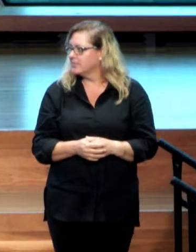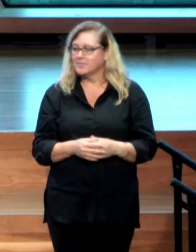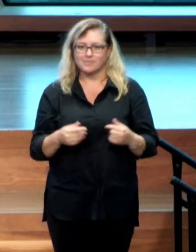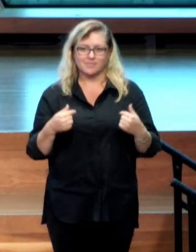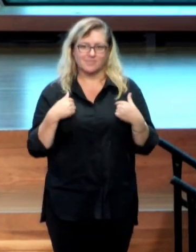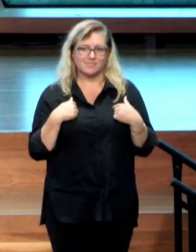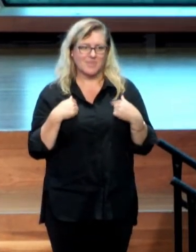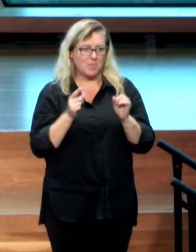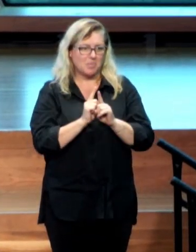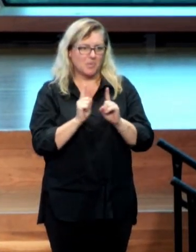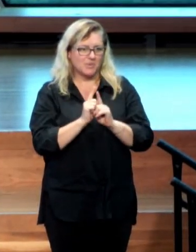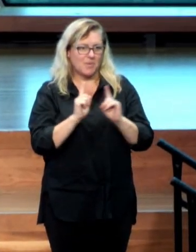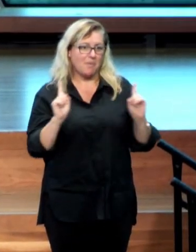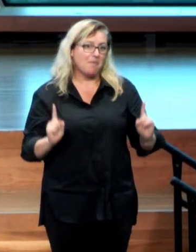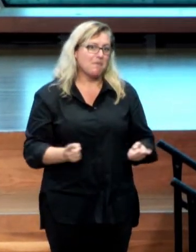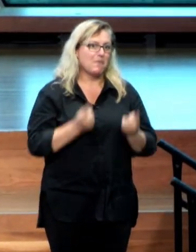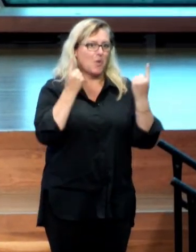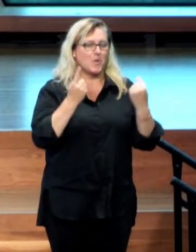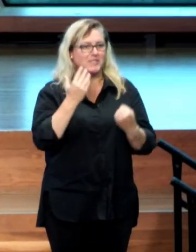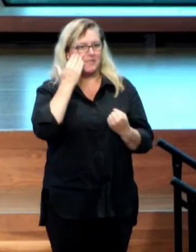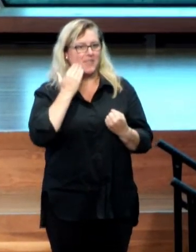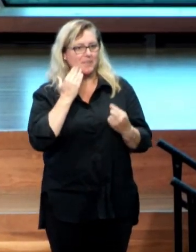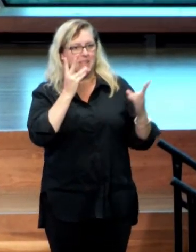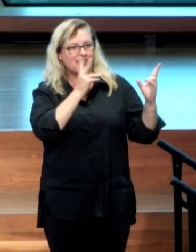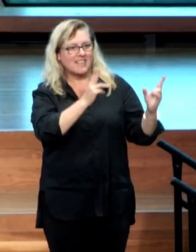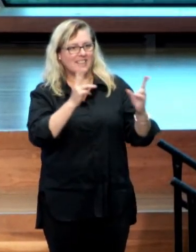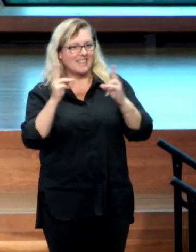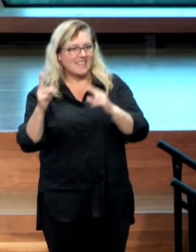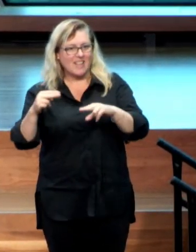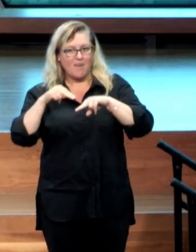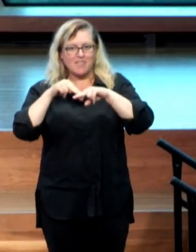I'm also the first female editor of a mainstream surf mag in the world.